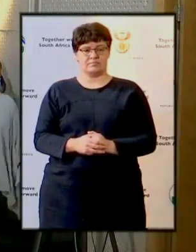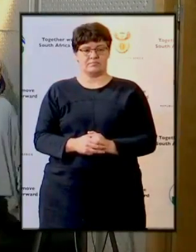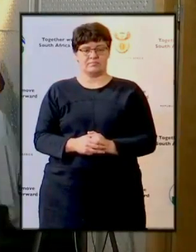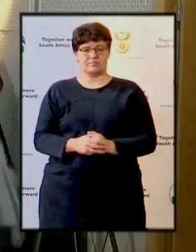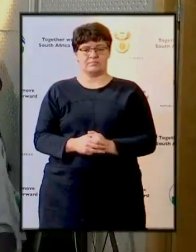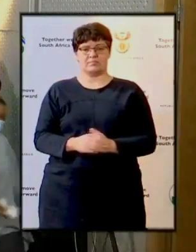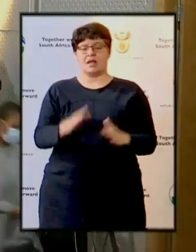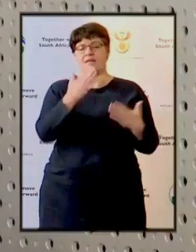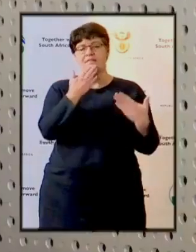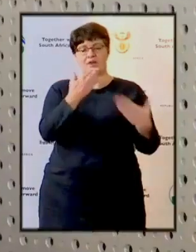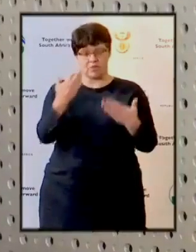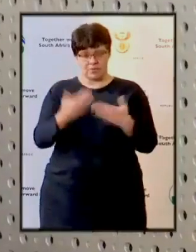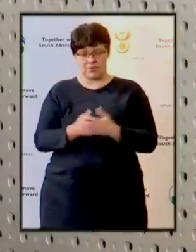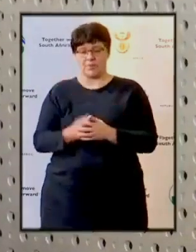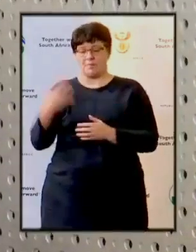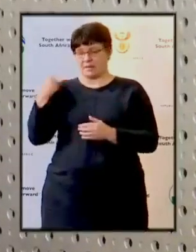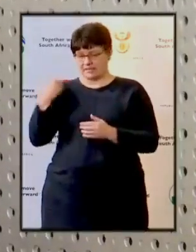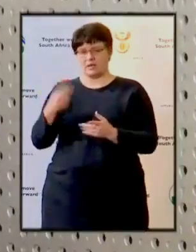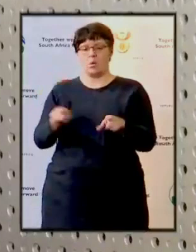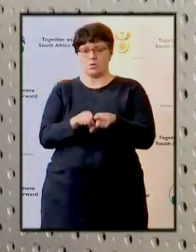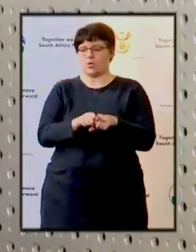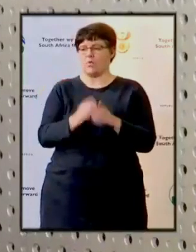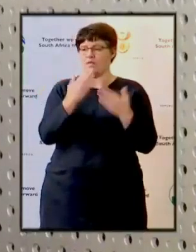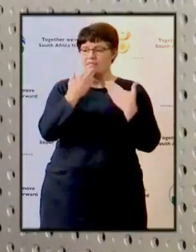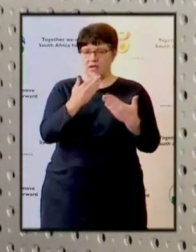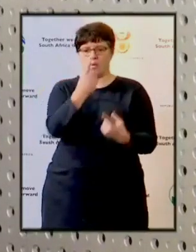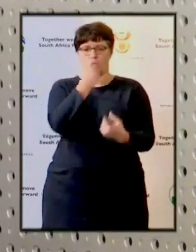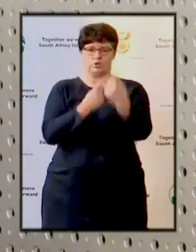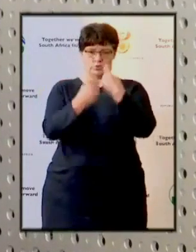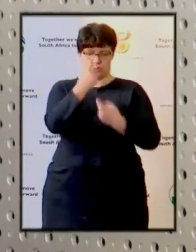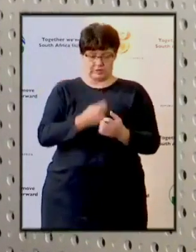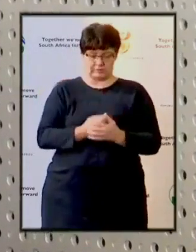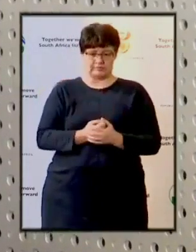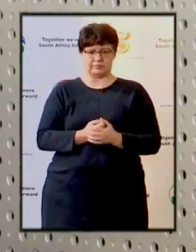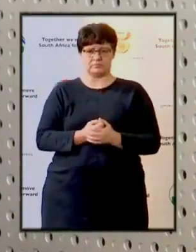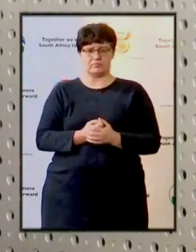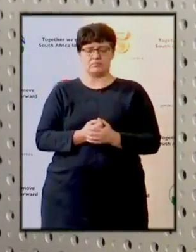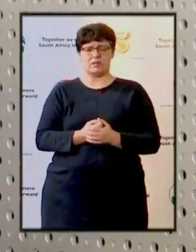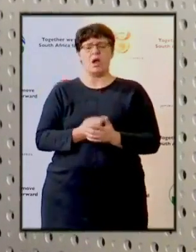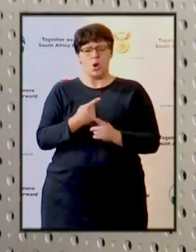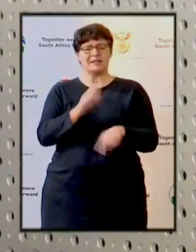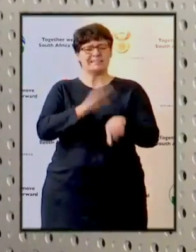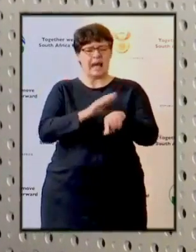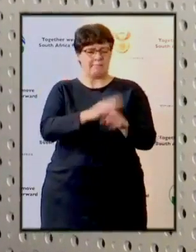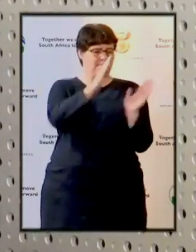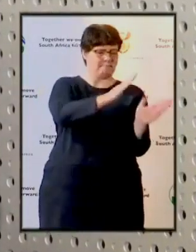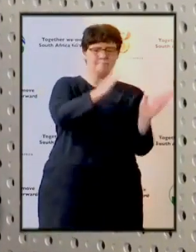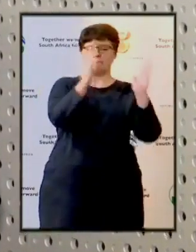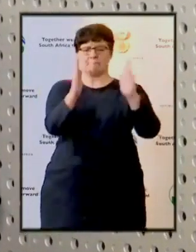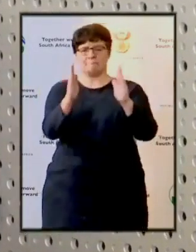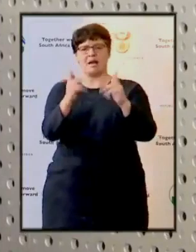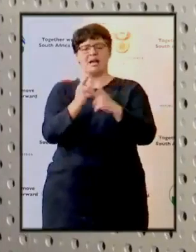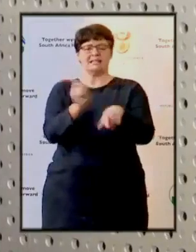Thank you very much, Mr. Mtembu, and thanks for the question. Just to say that seasonal workers, yes, they'll be allowed,